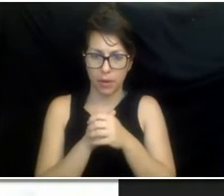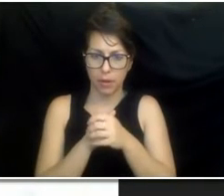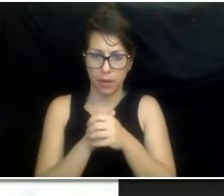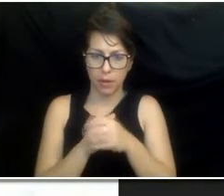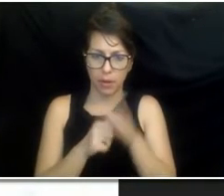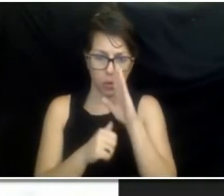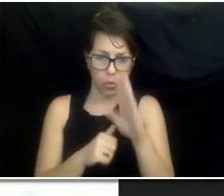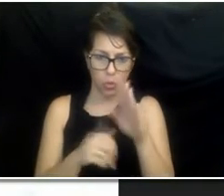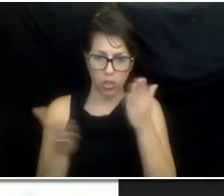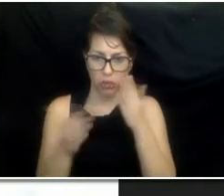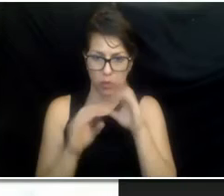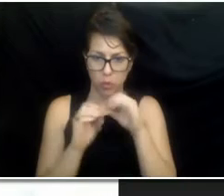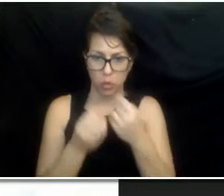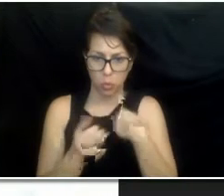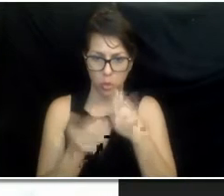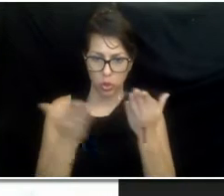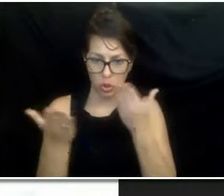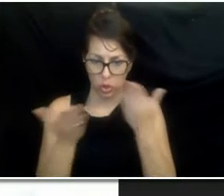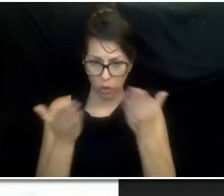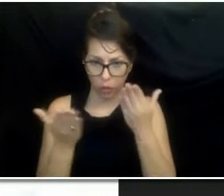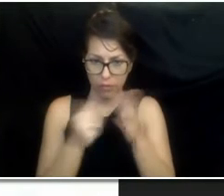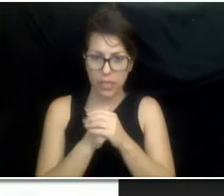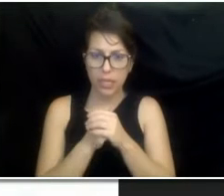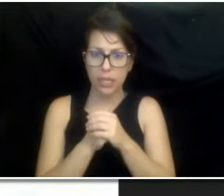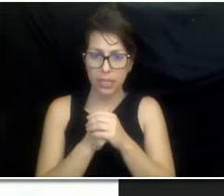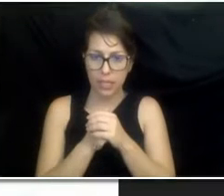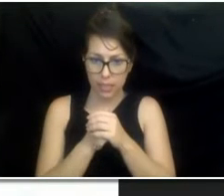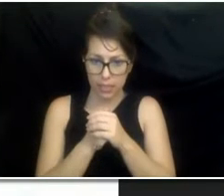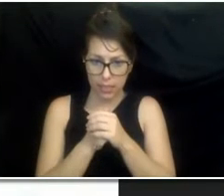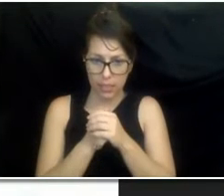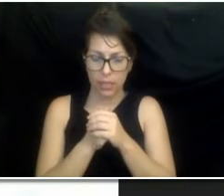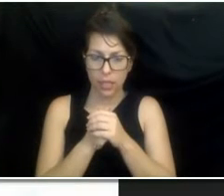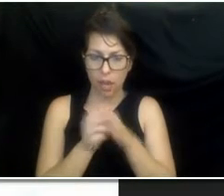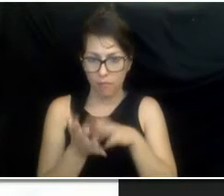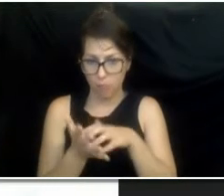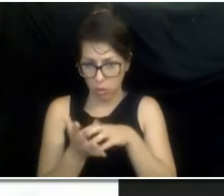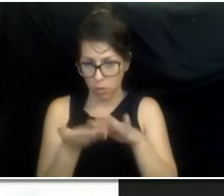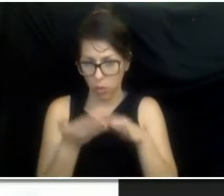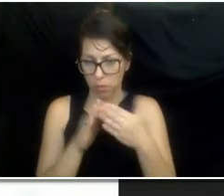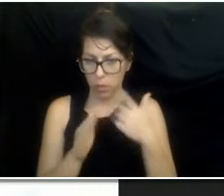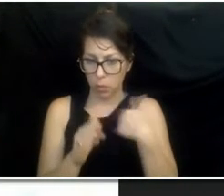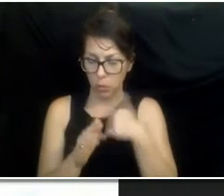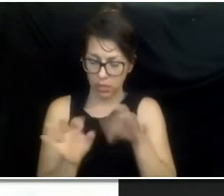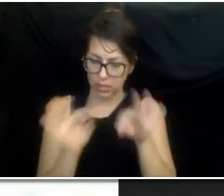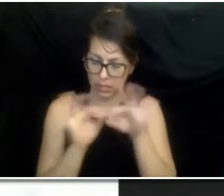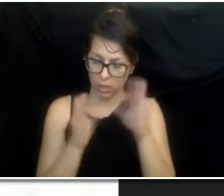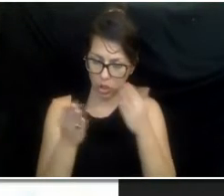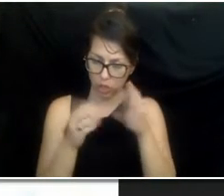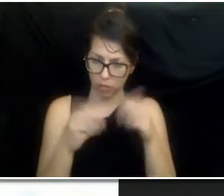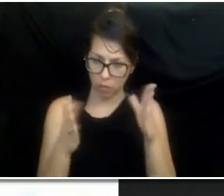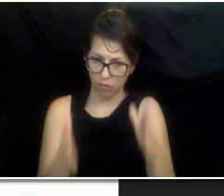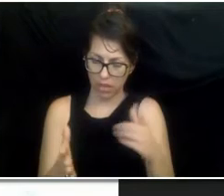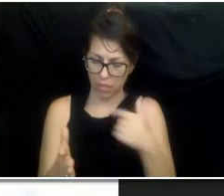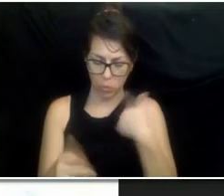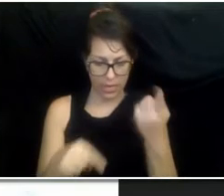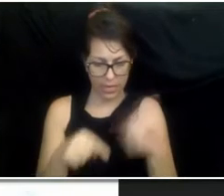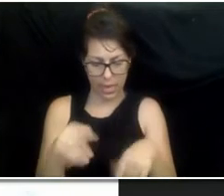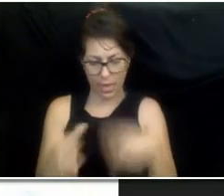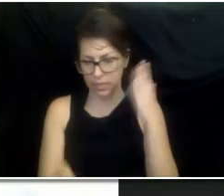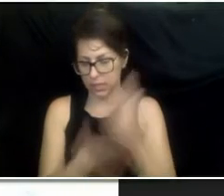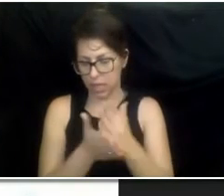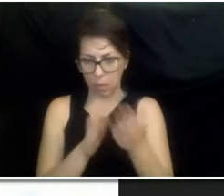community and we have stepped it into the role of providing um services that have not normally been our